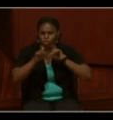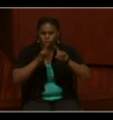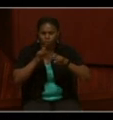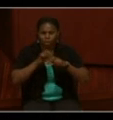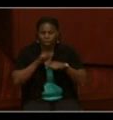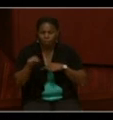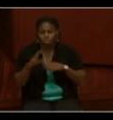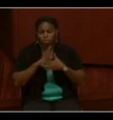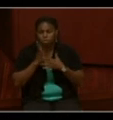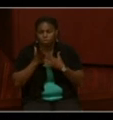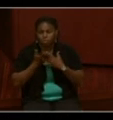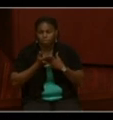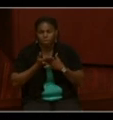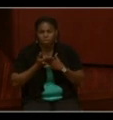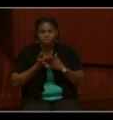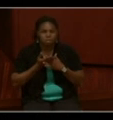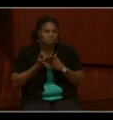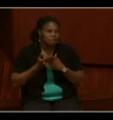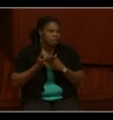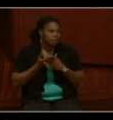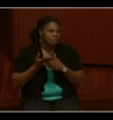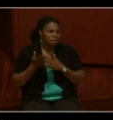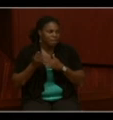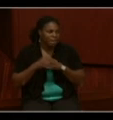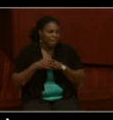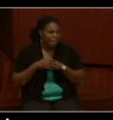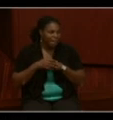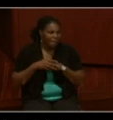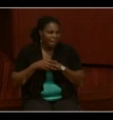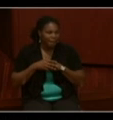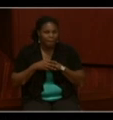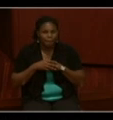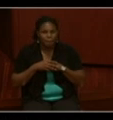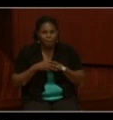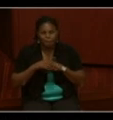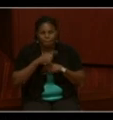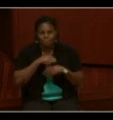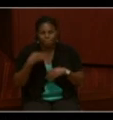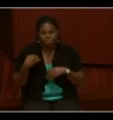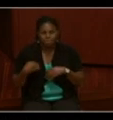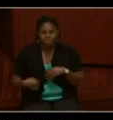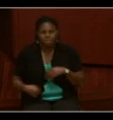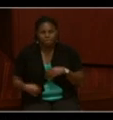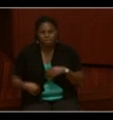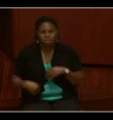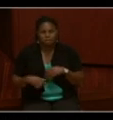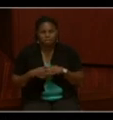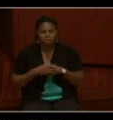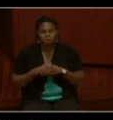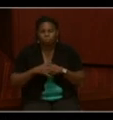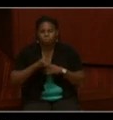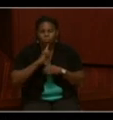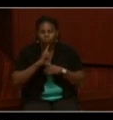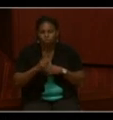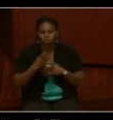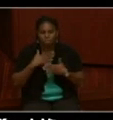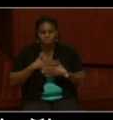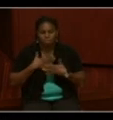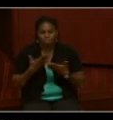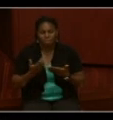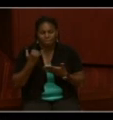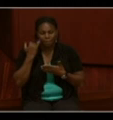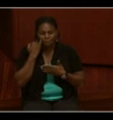files, and they sort of lead us to think that Chinese were really admitted if